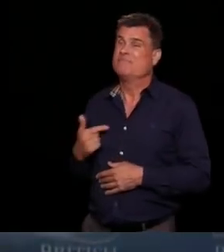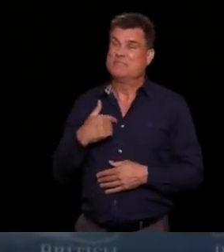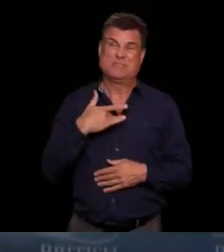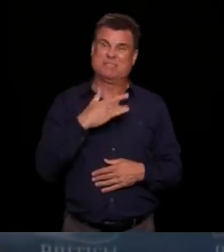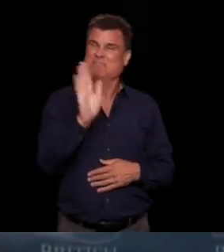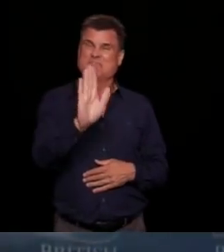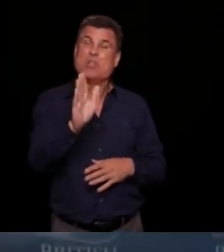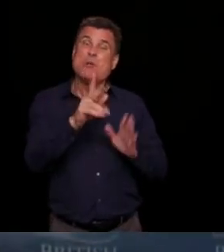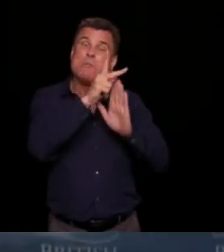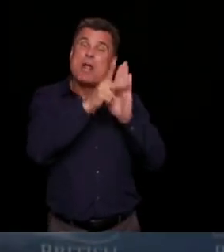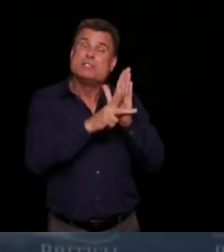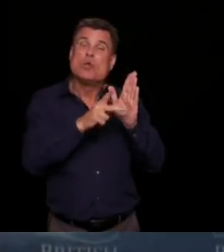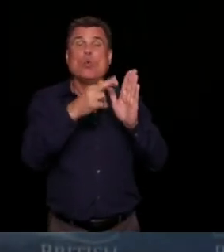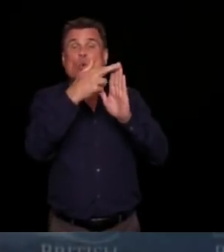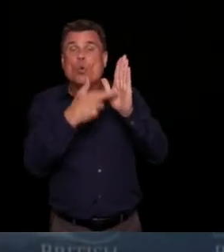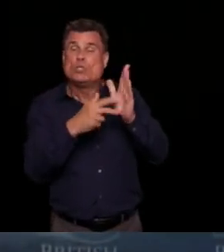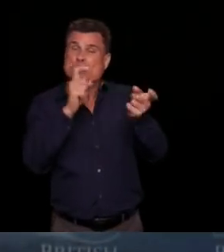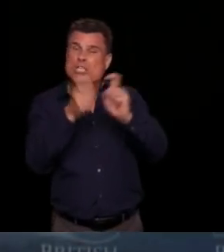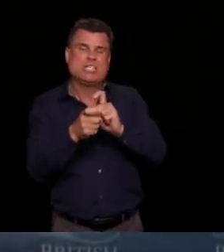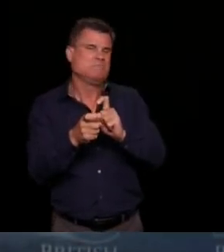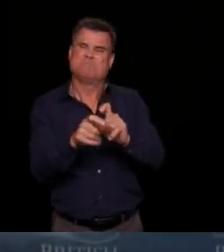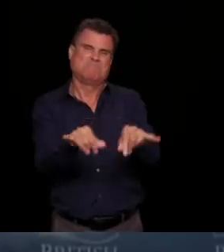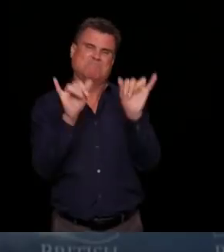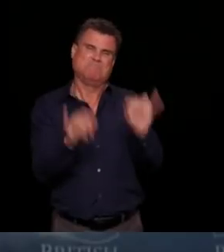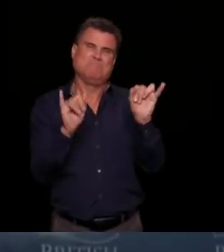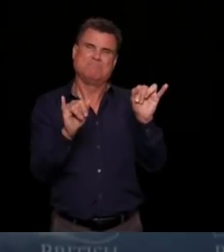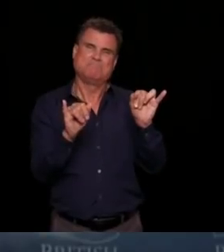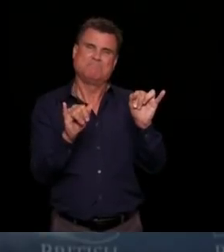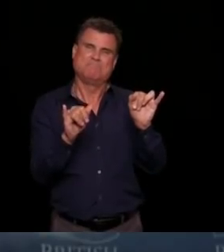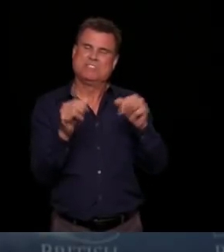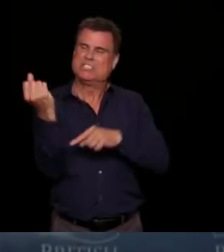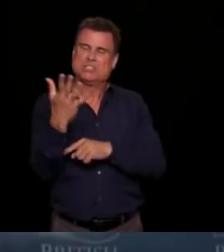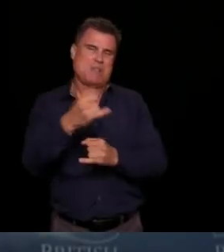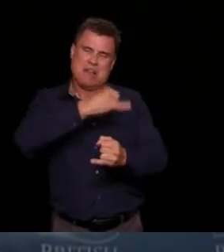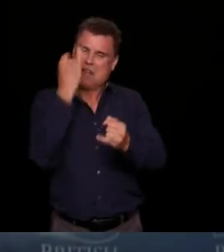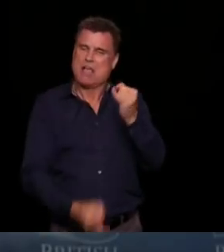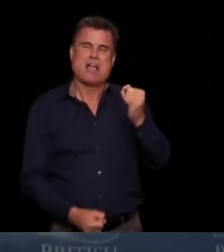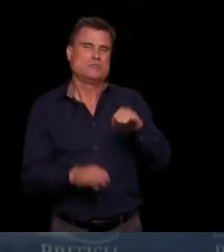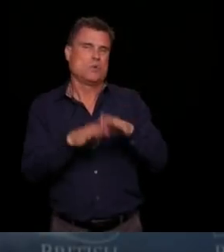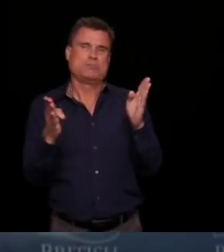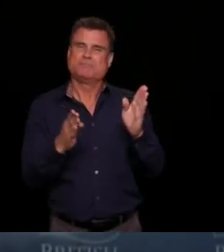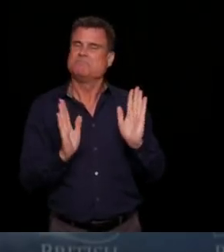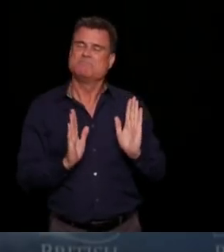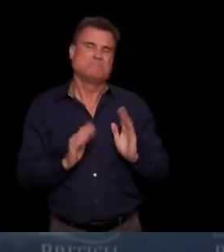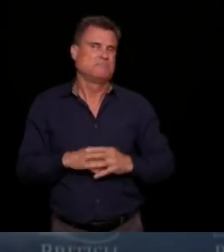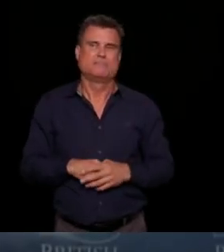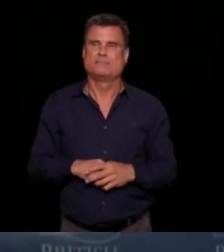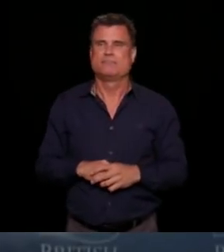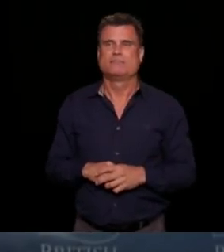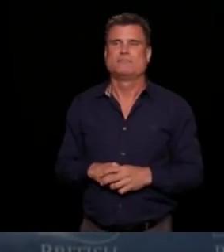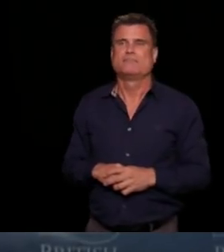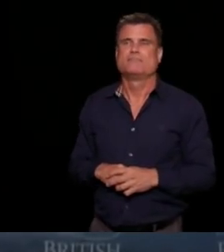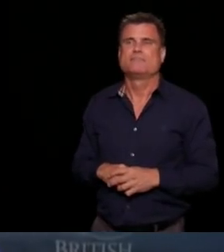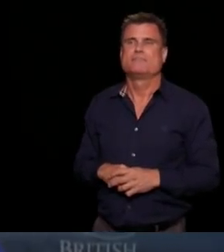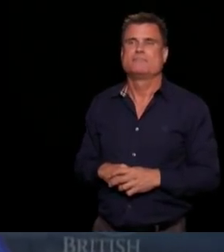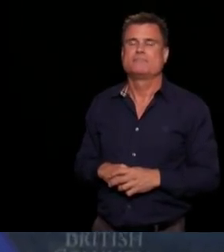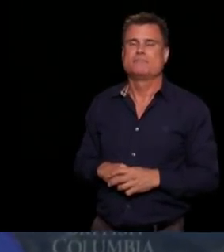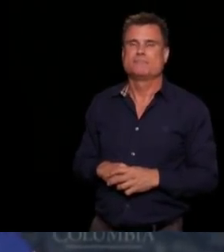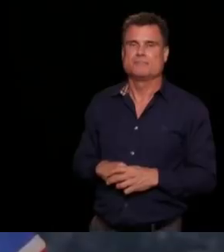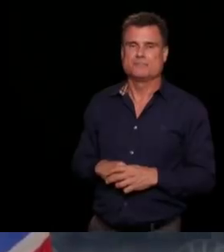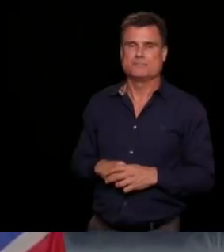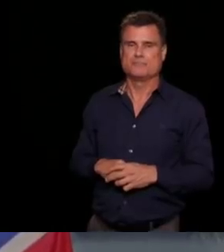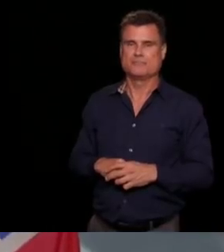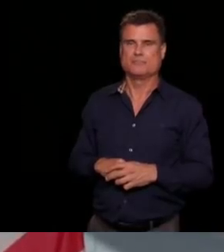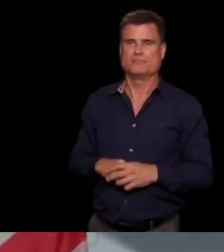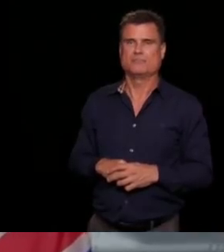Lisa? Thank you, yes. I'm wondering, Doctor, if you can tell us anything about the cases